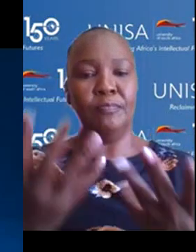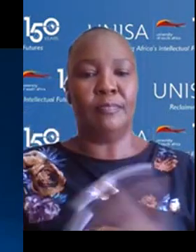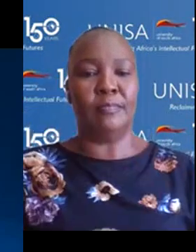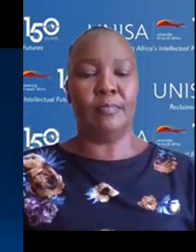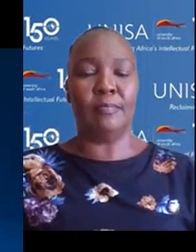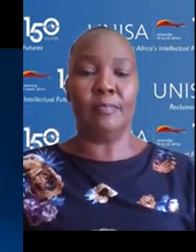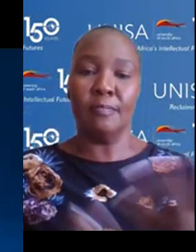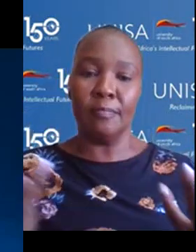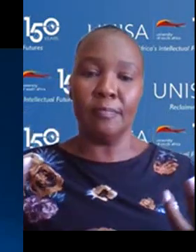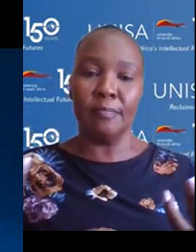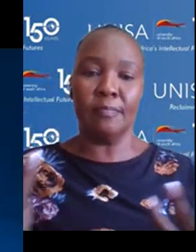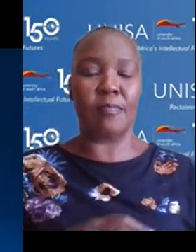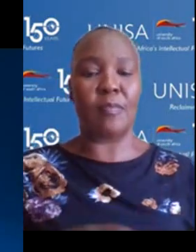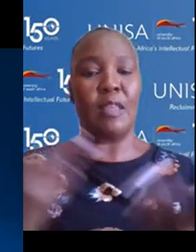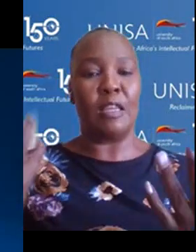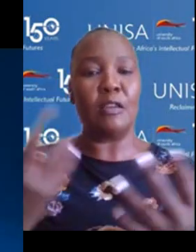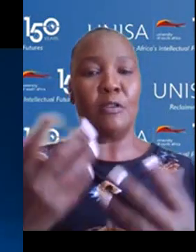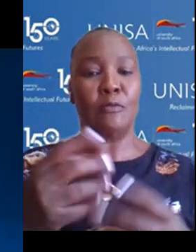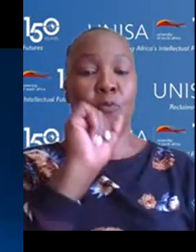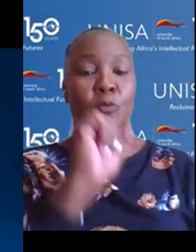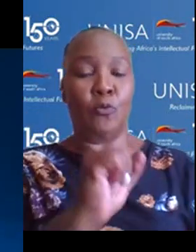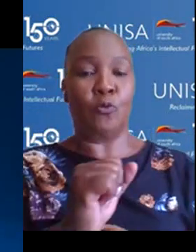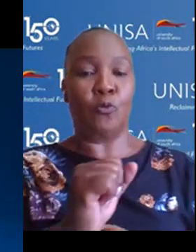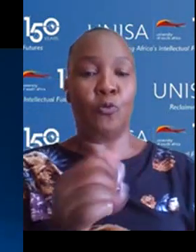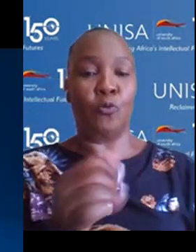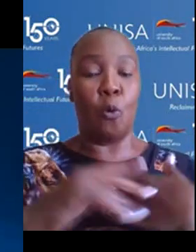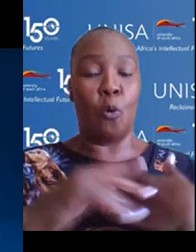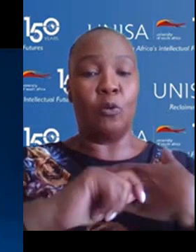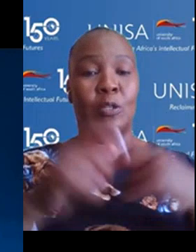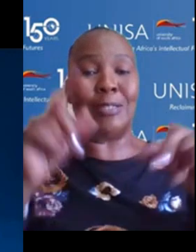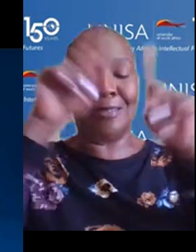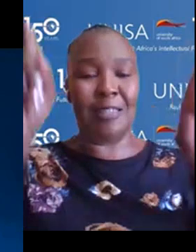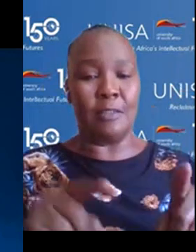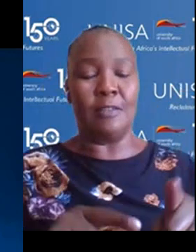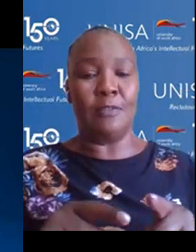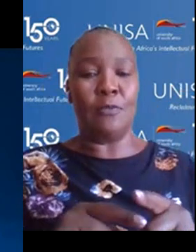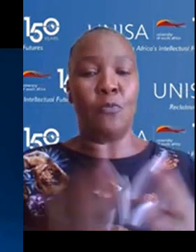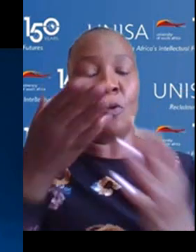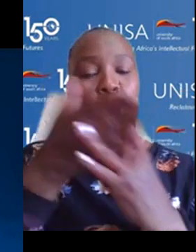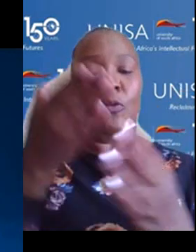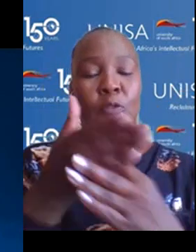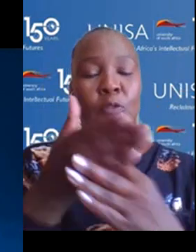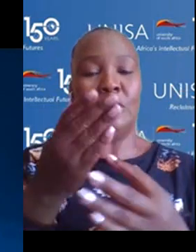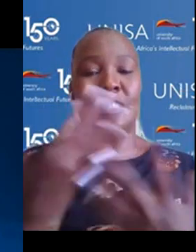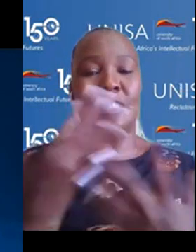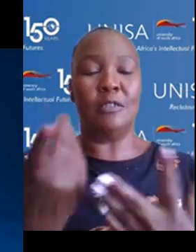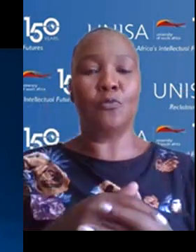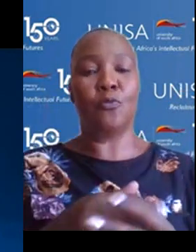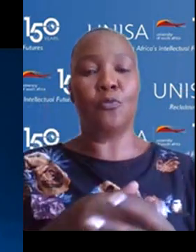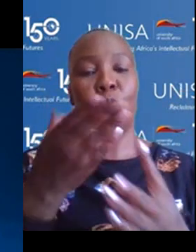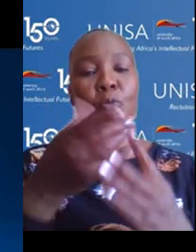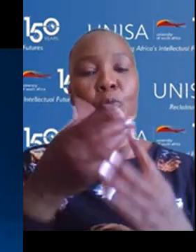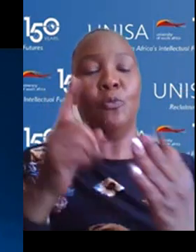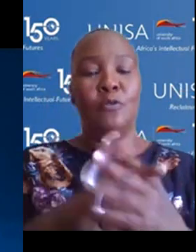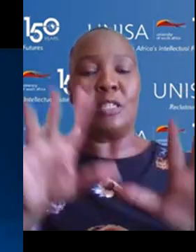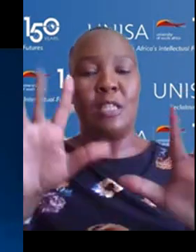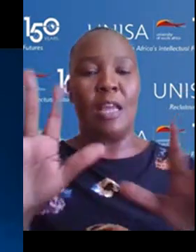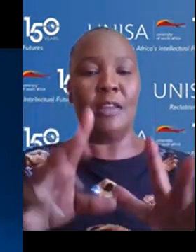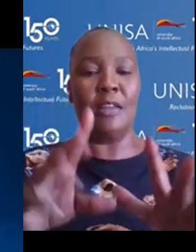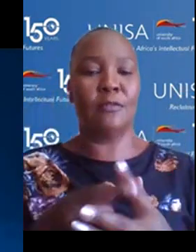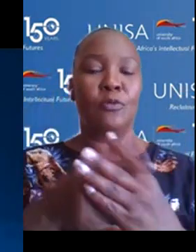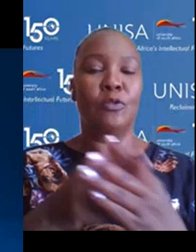You can also customize your lock screen. This is the screen you will see when you log into Windows 10. You can select from Windows Photos or